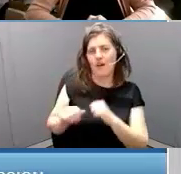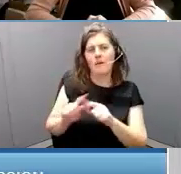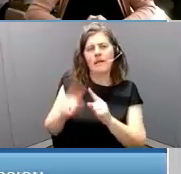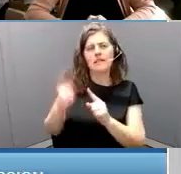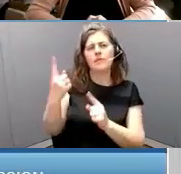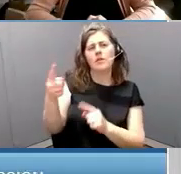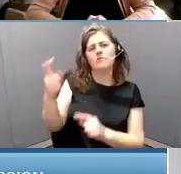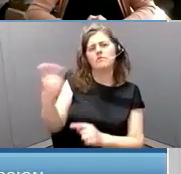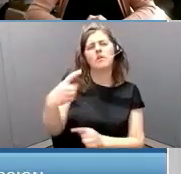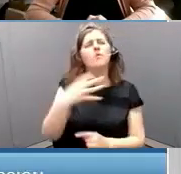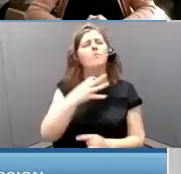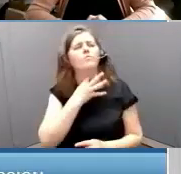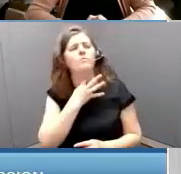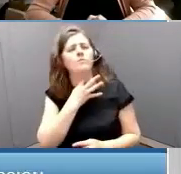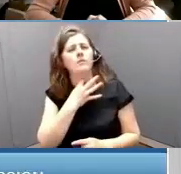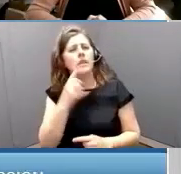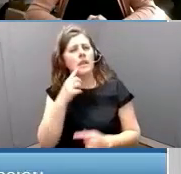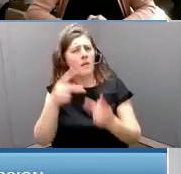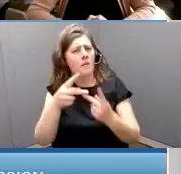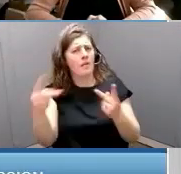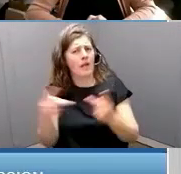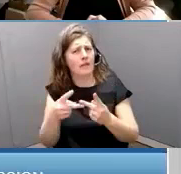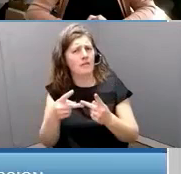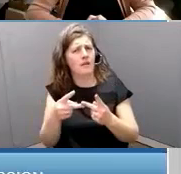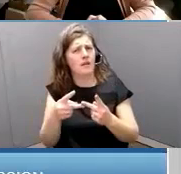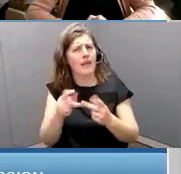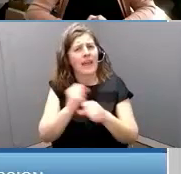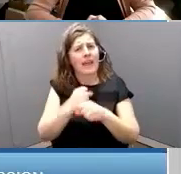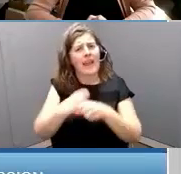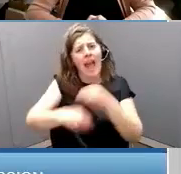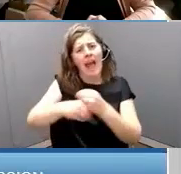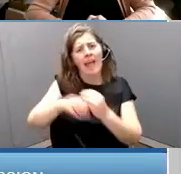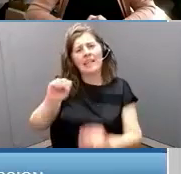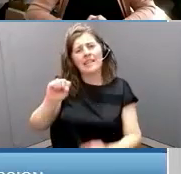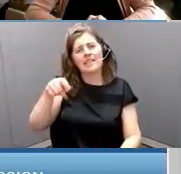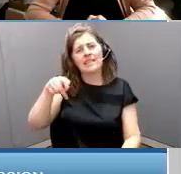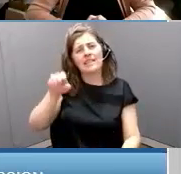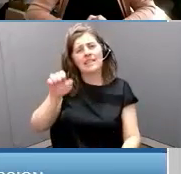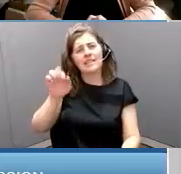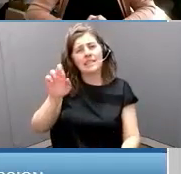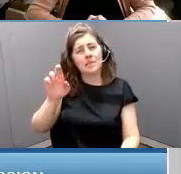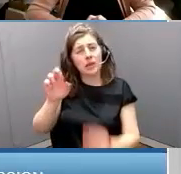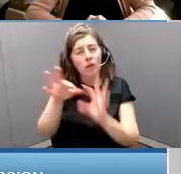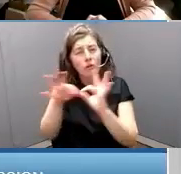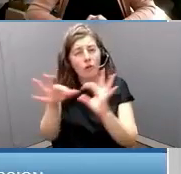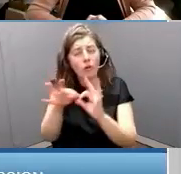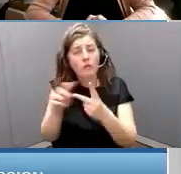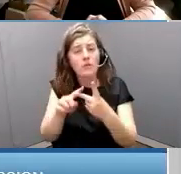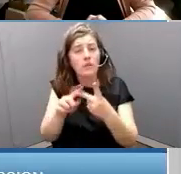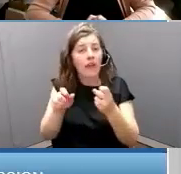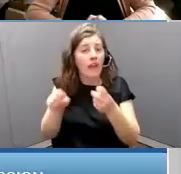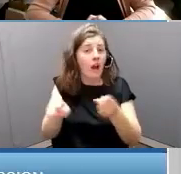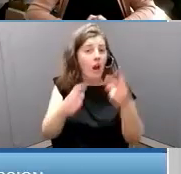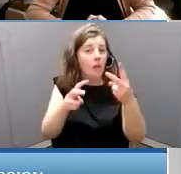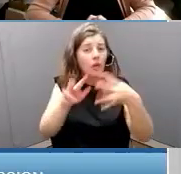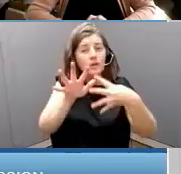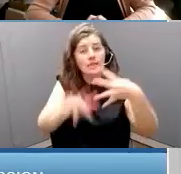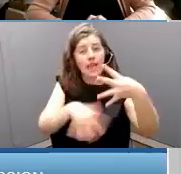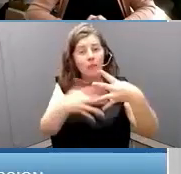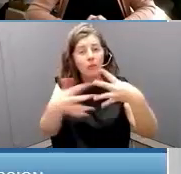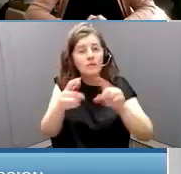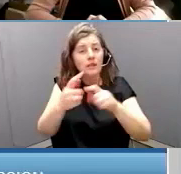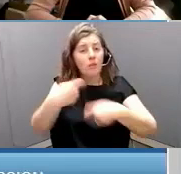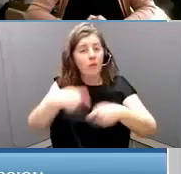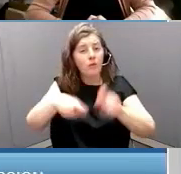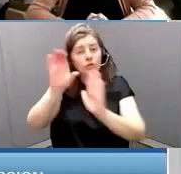know, is there a place where they could do speaker notes? Someone else wanted to know, can they upload tables as opposed to graphics? Can you